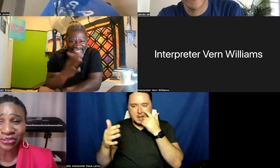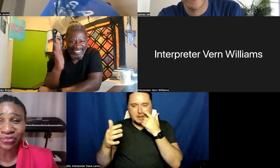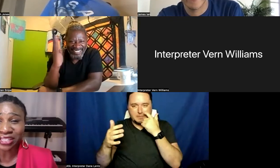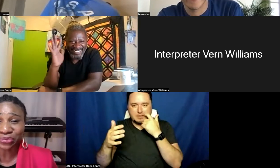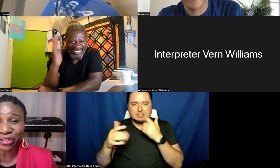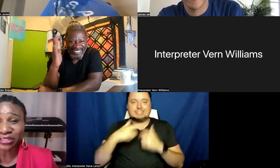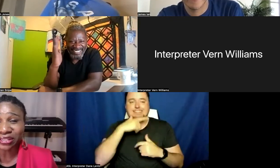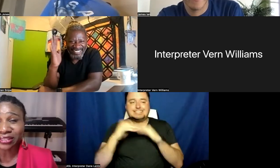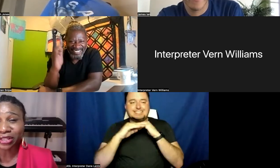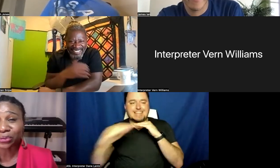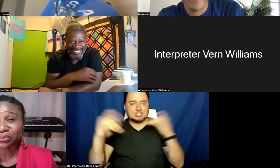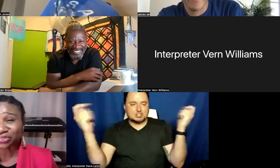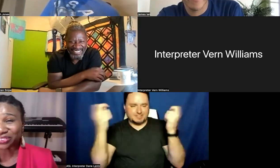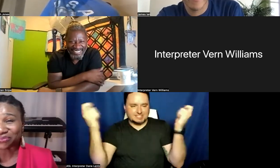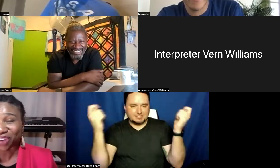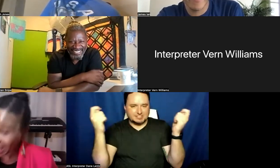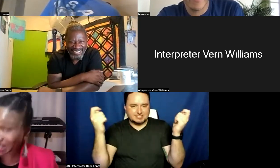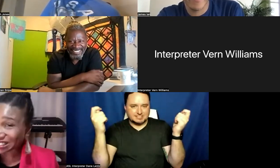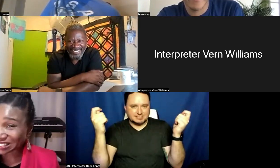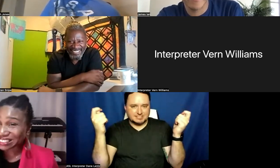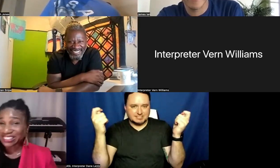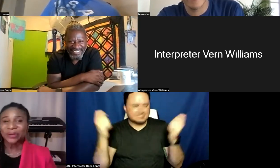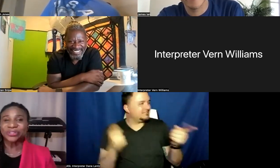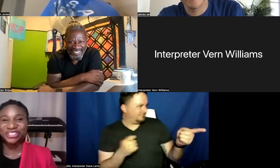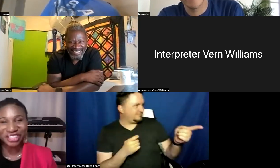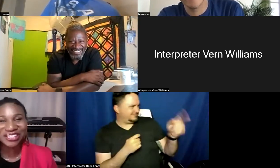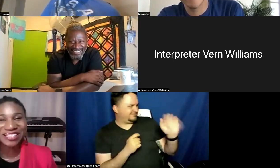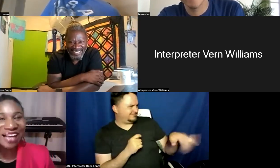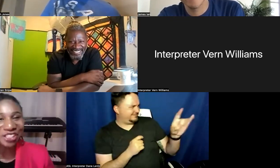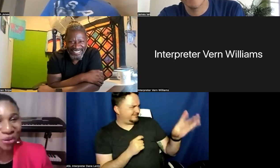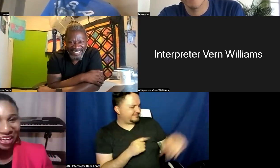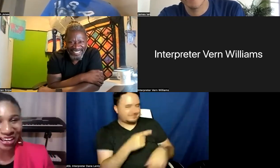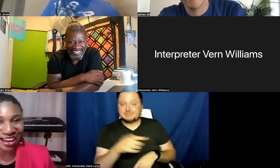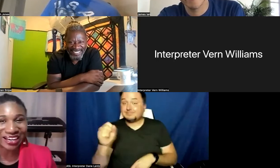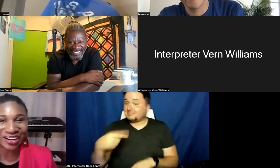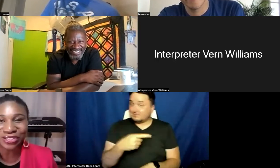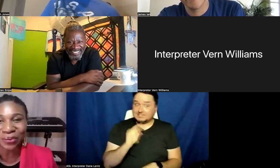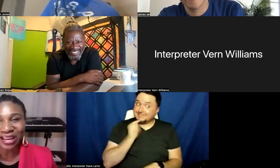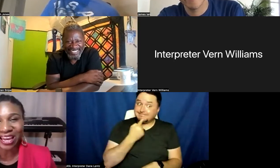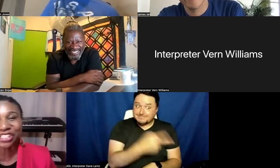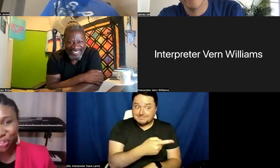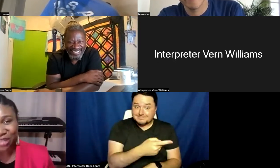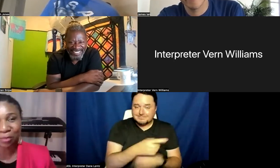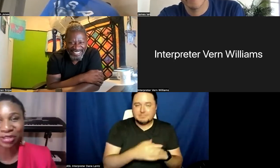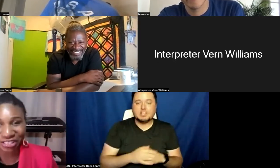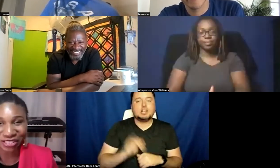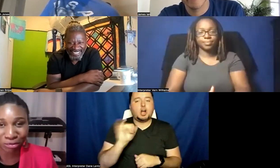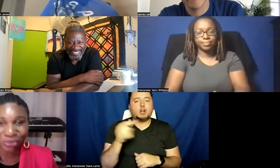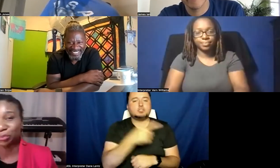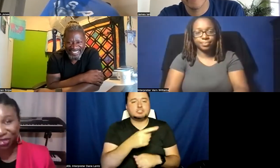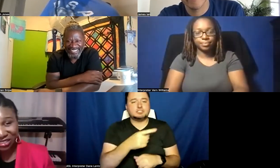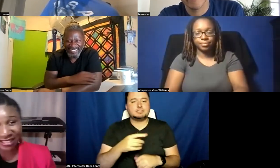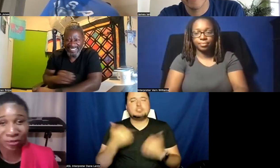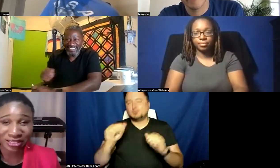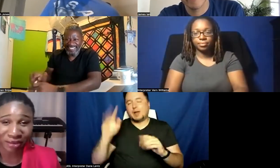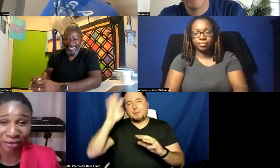desert festivals. But just So, yeah. right? So she's not joking. And also, again, she tries to pretend she's humble too,